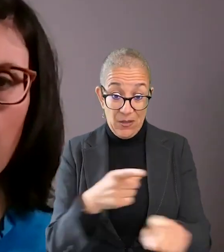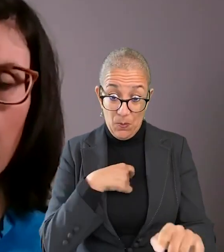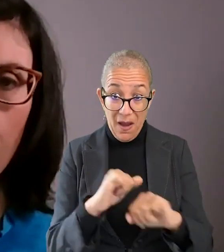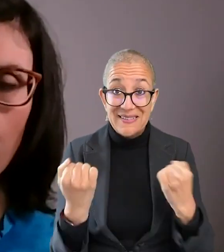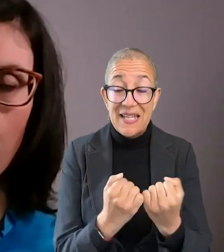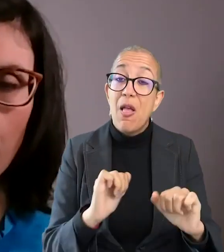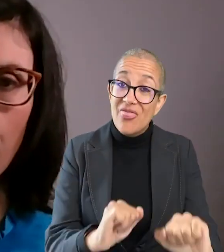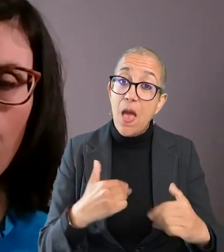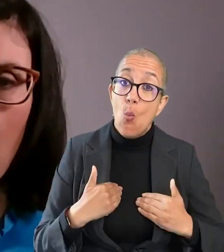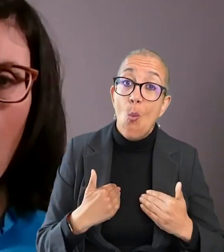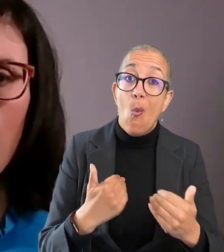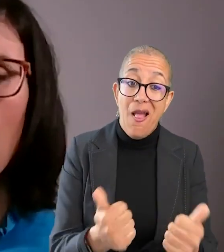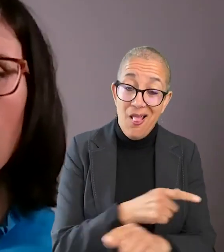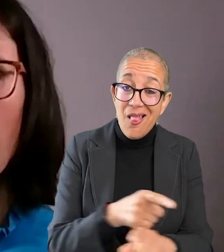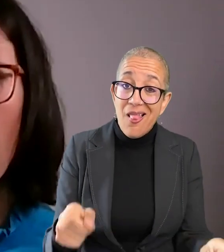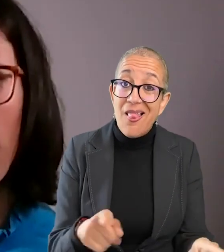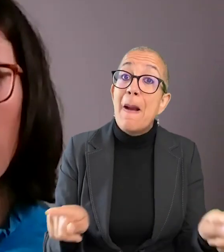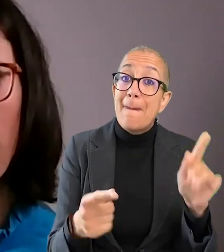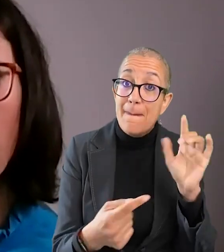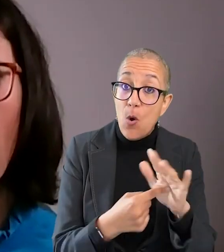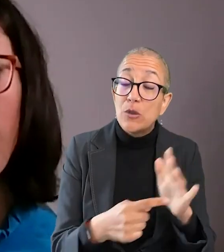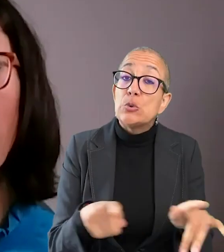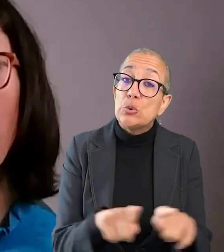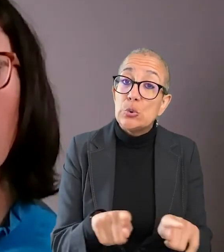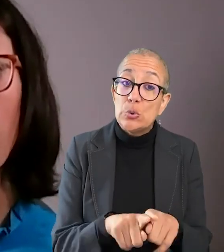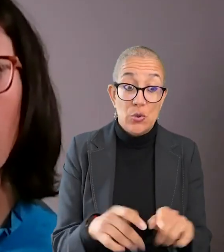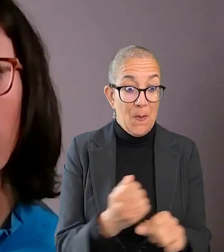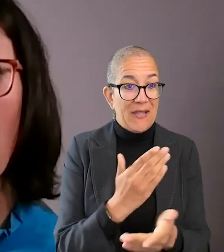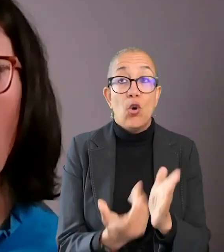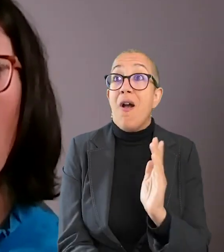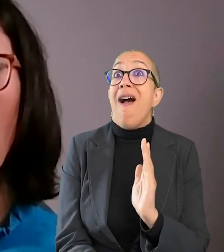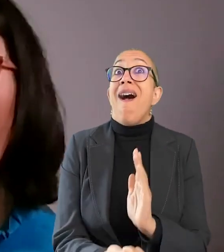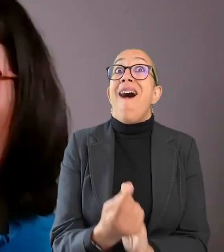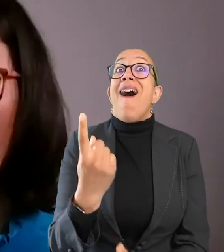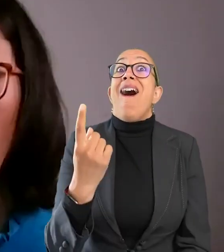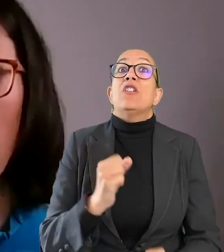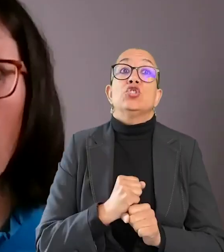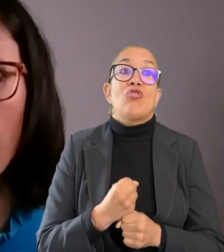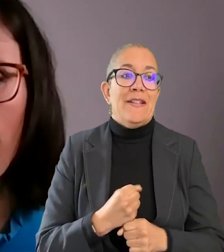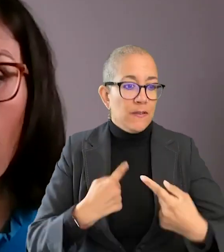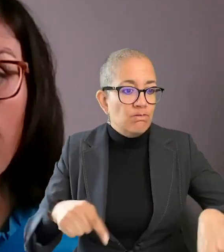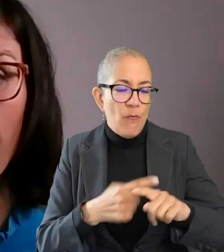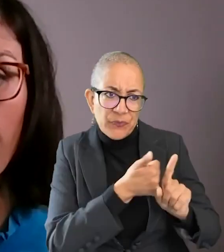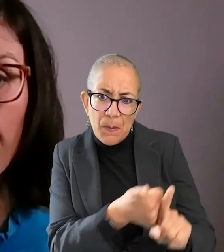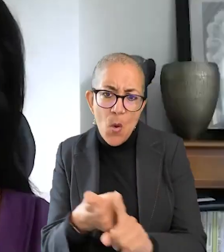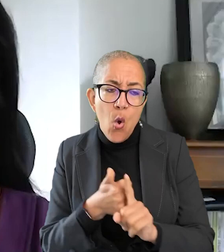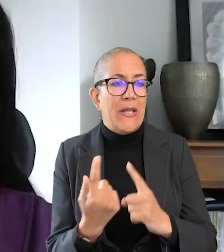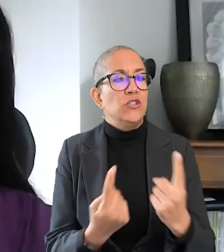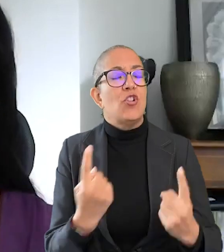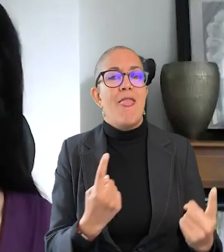and wellness is important too, so that we can make sure when those moments of stress come, we are a support network for each